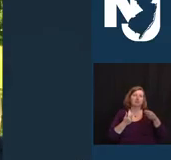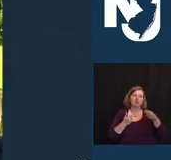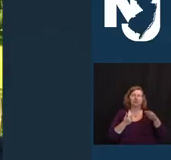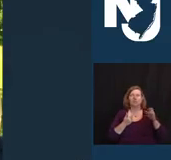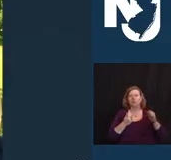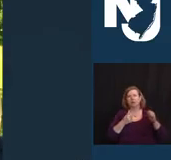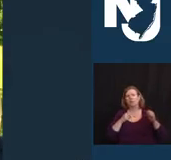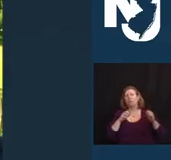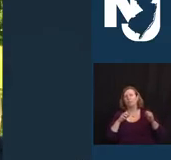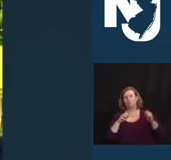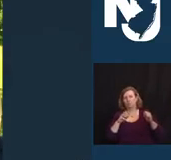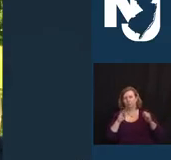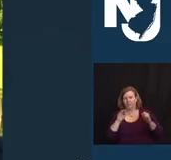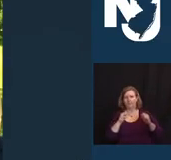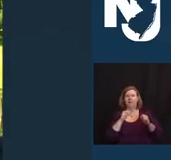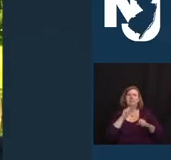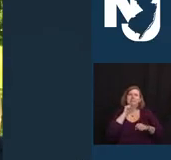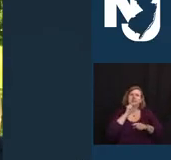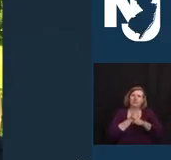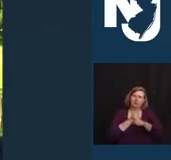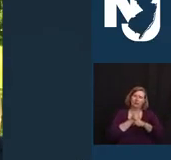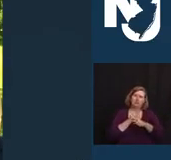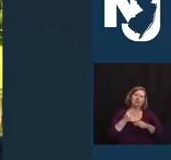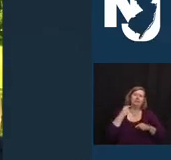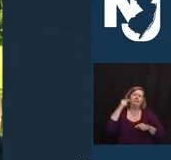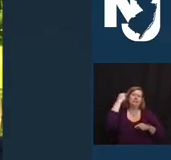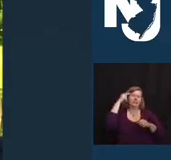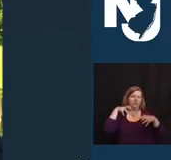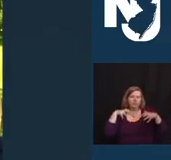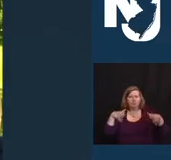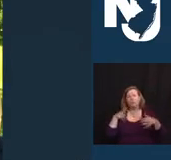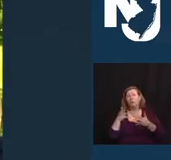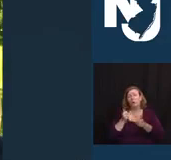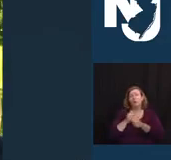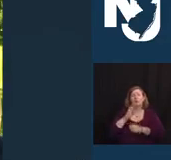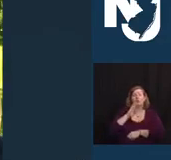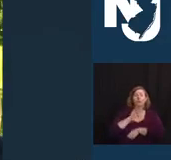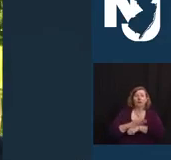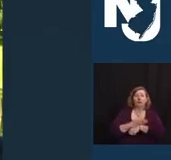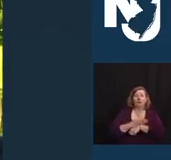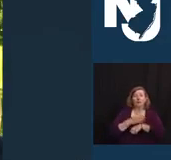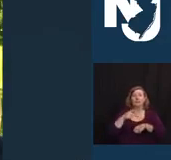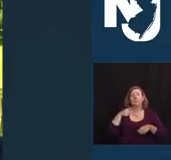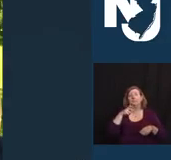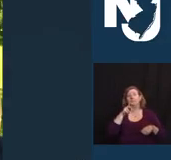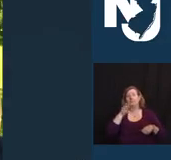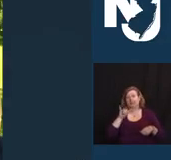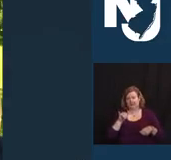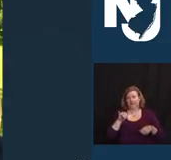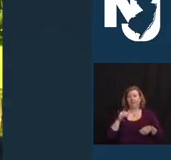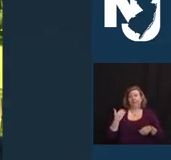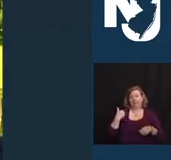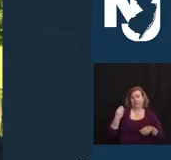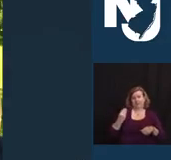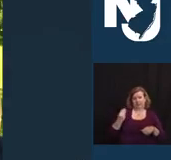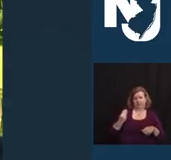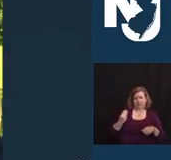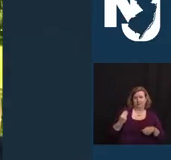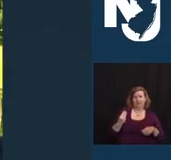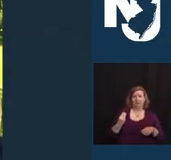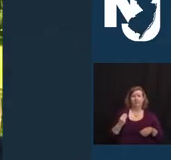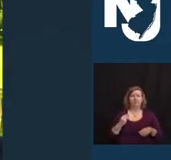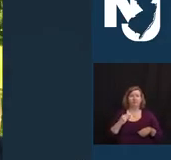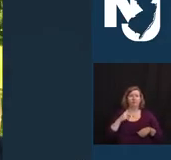many nieces and nephews. I spoke with his daughter Penny on Monday and had a